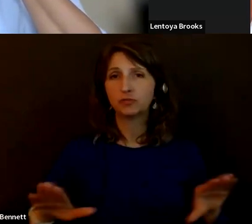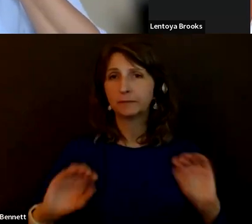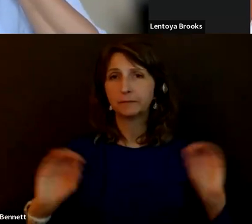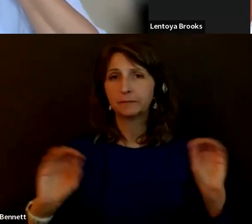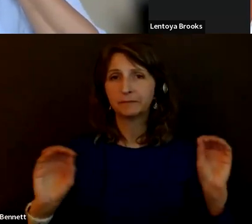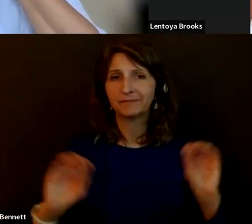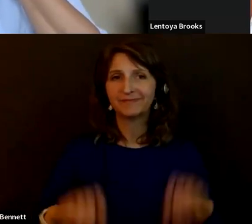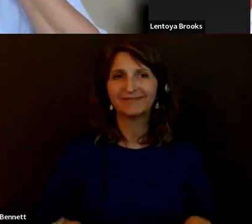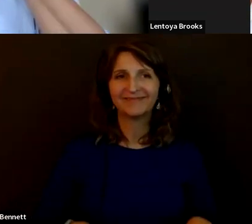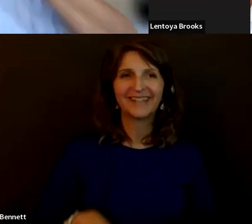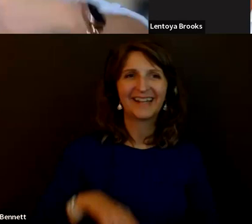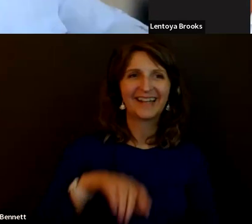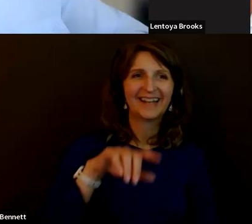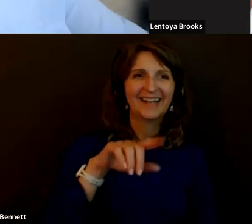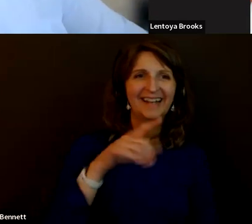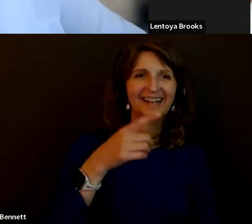either.